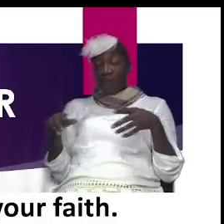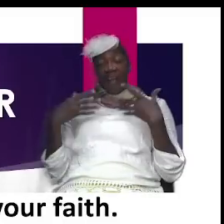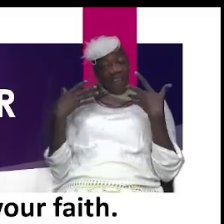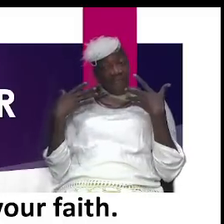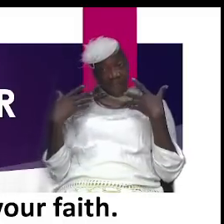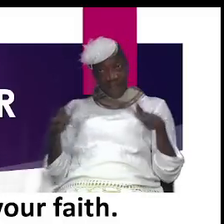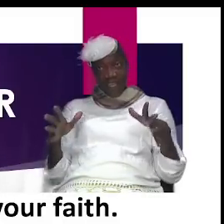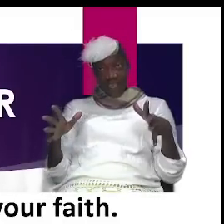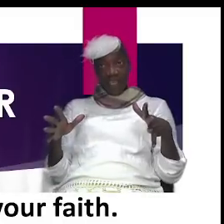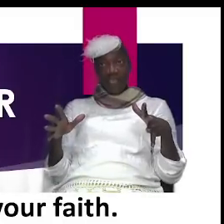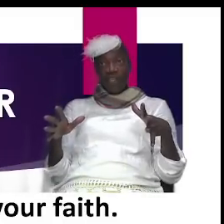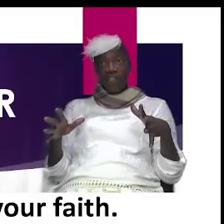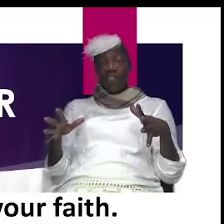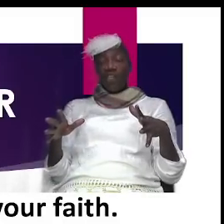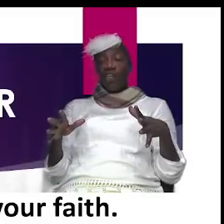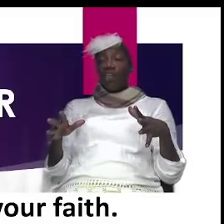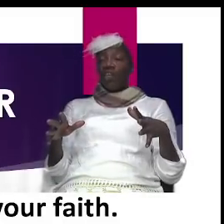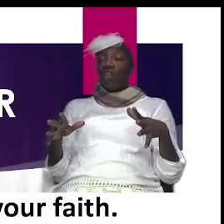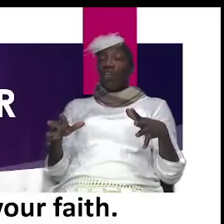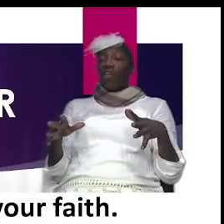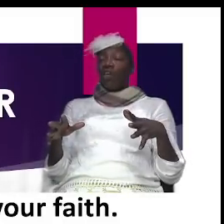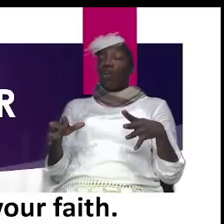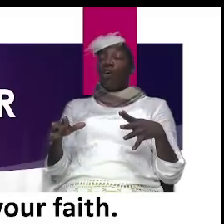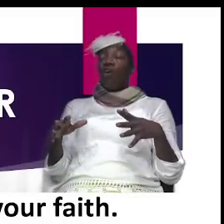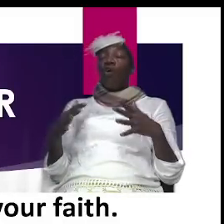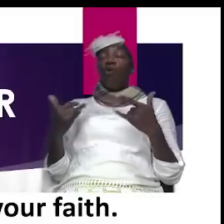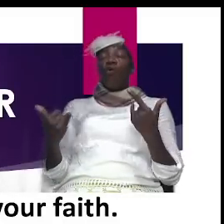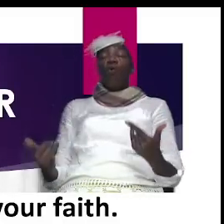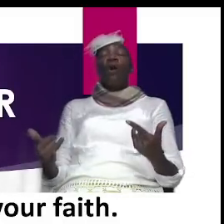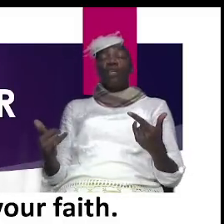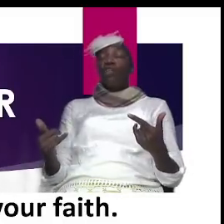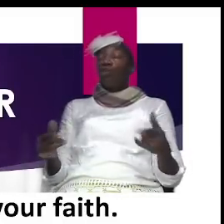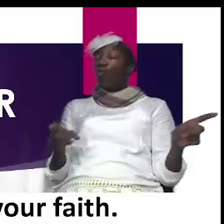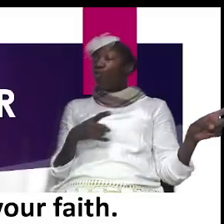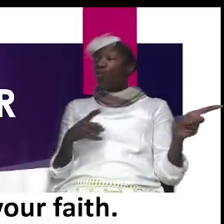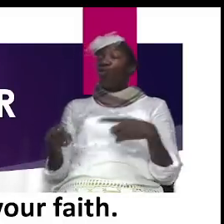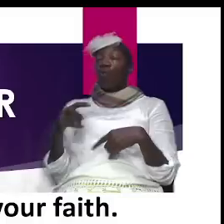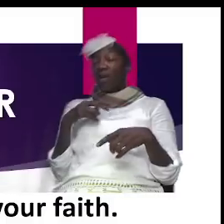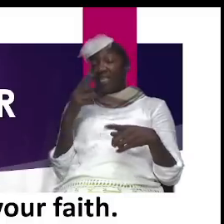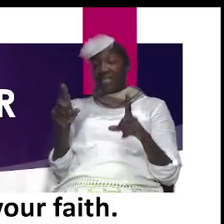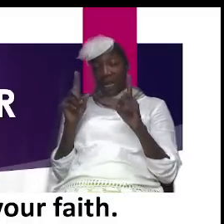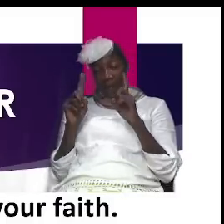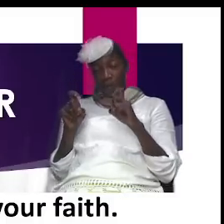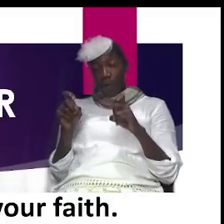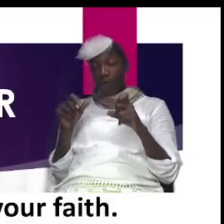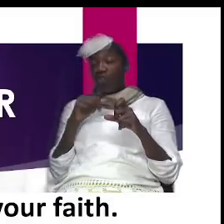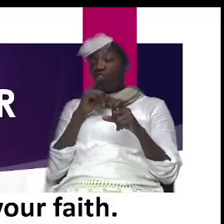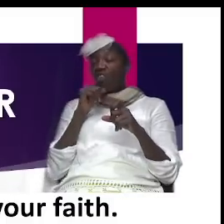day, whatever we do, however we do it, whatever we say, it must not